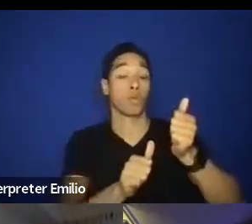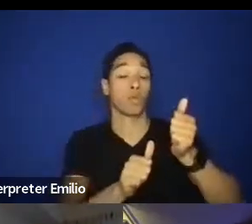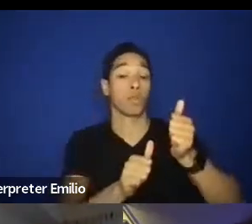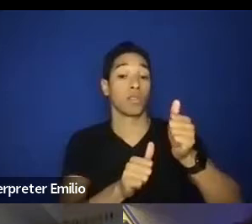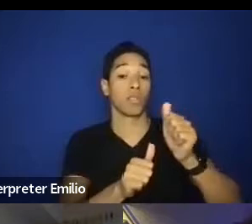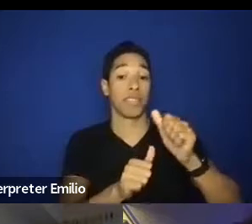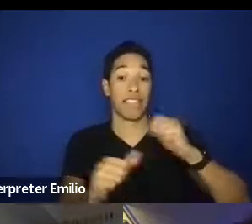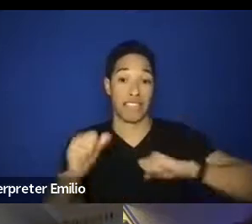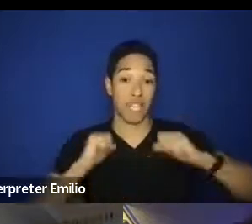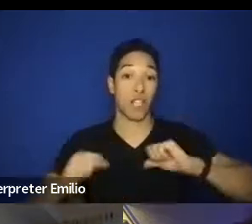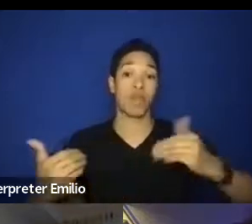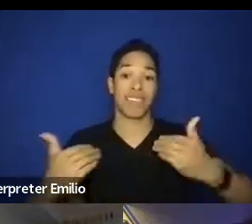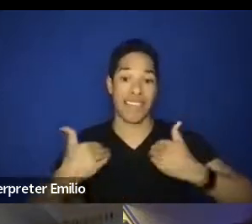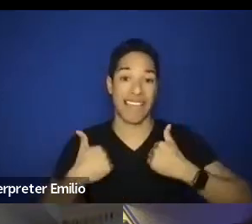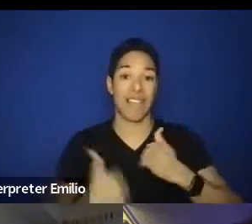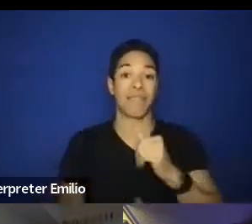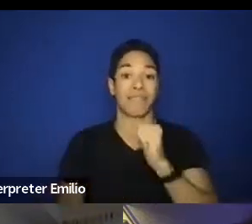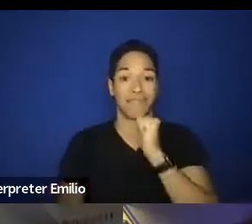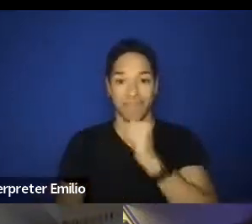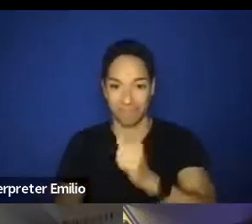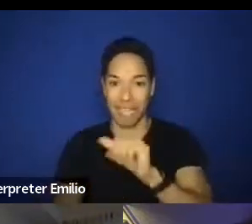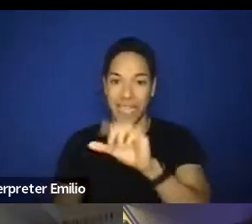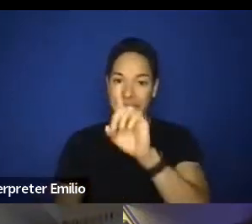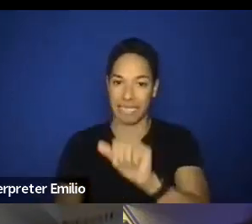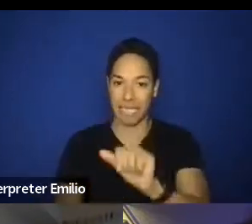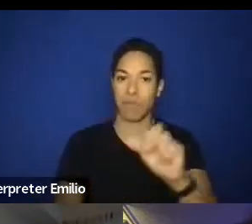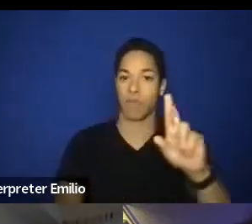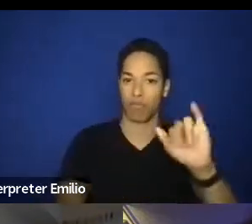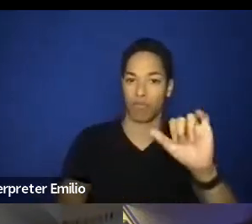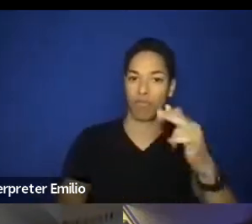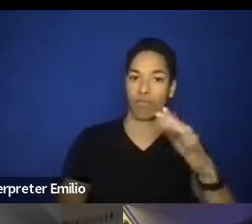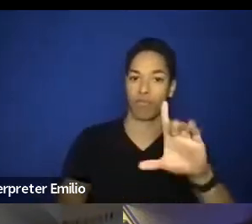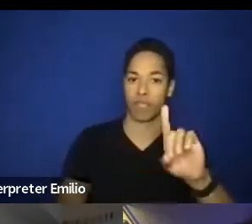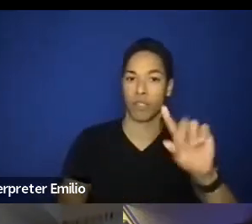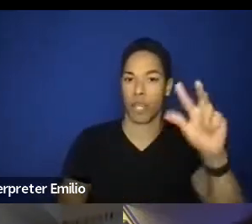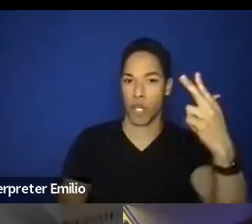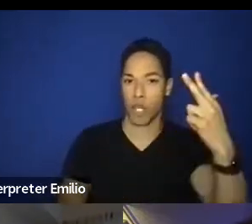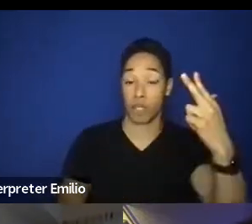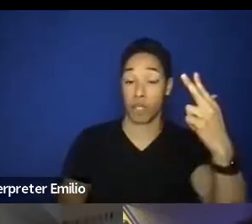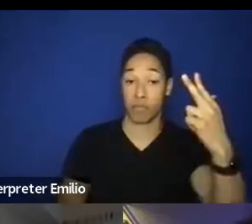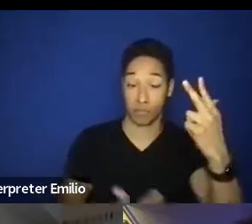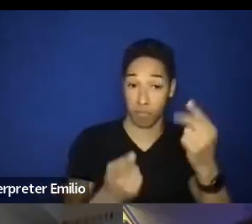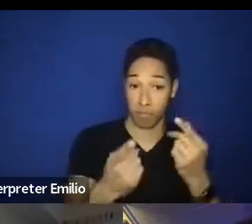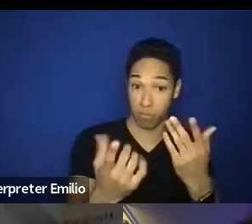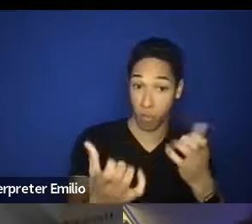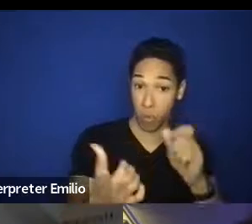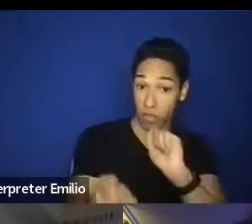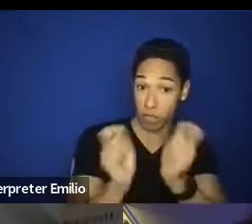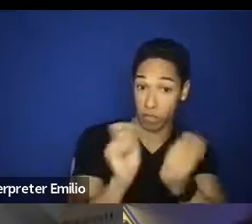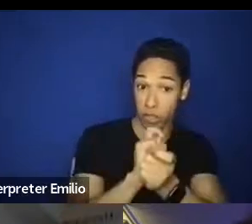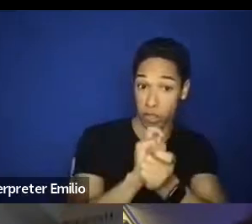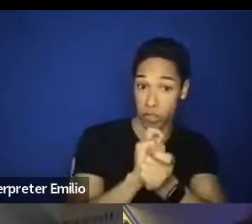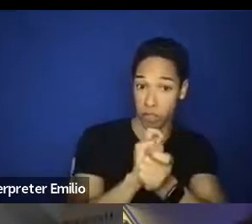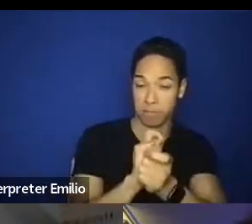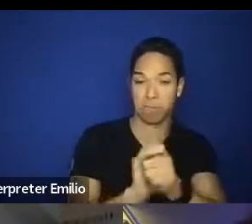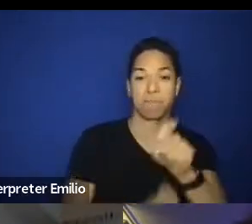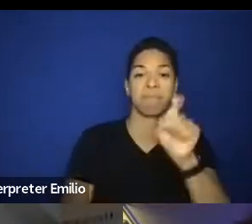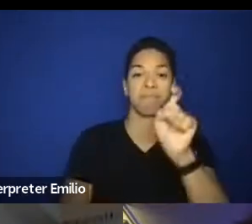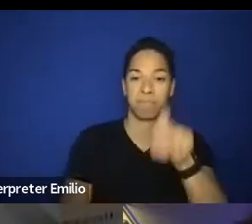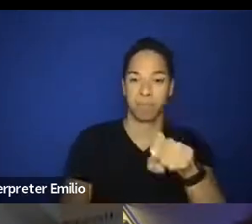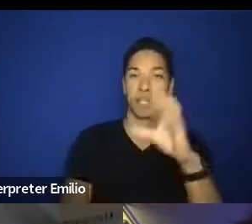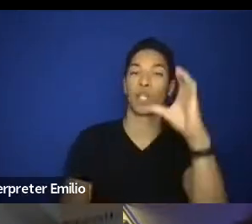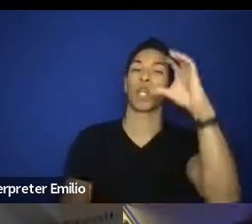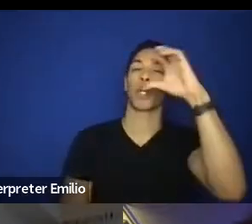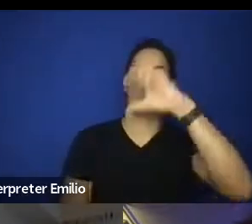III. If we want that change, then we have to assume love